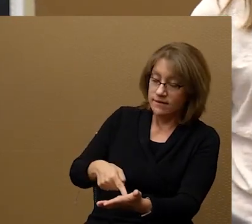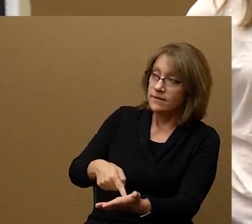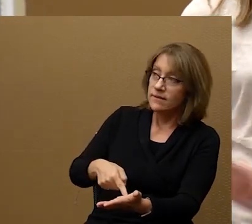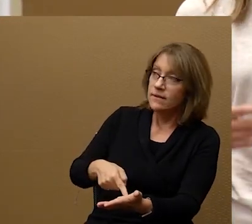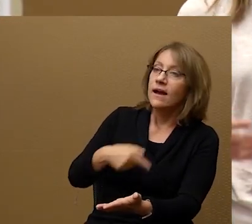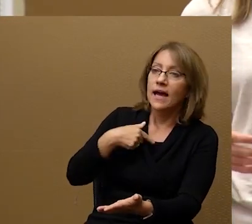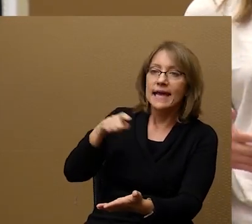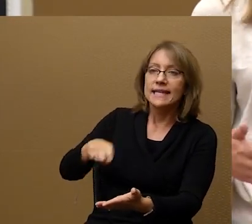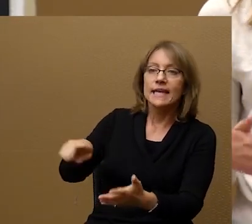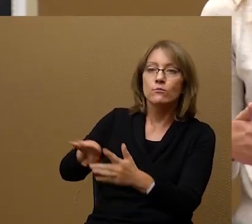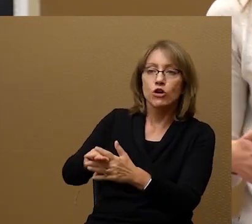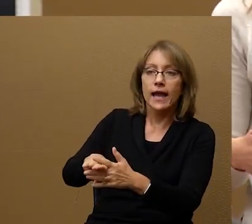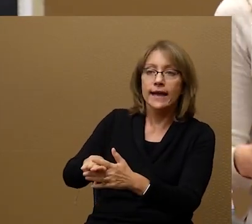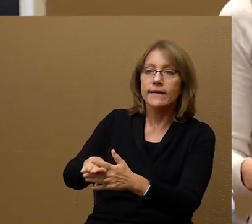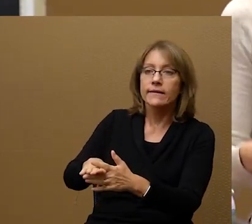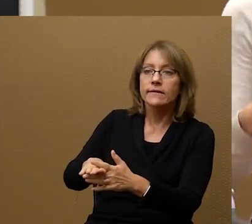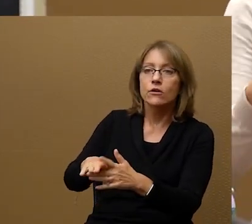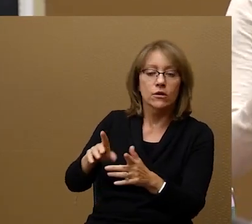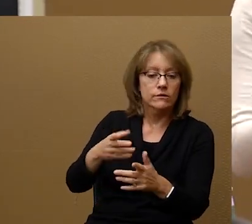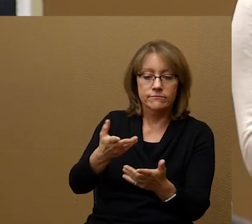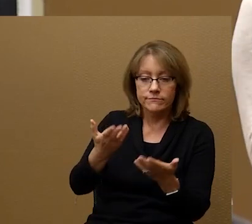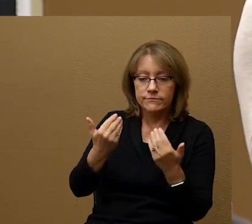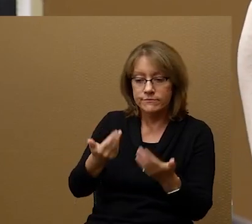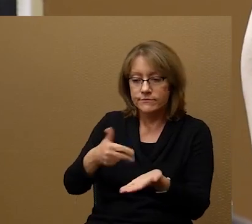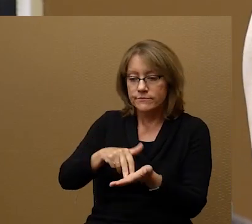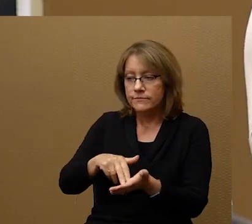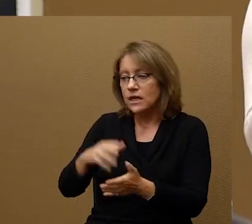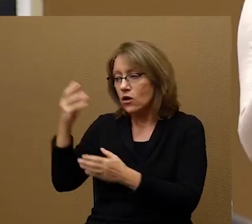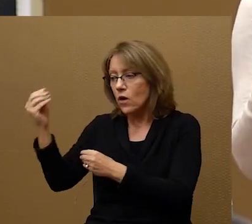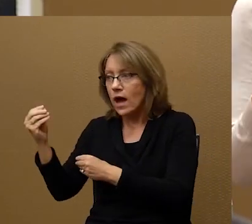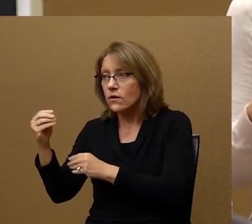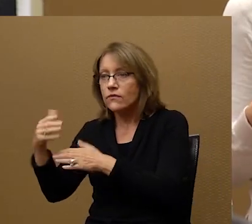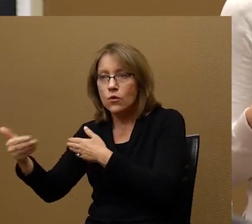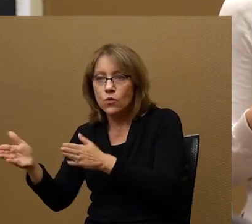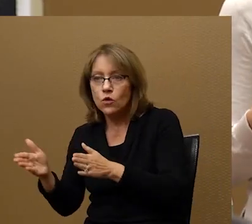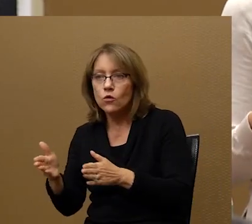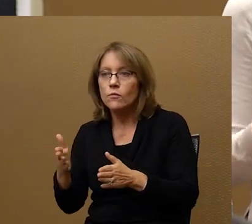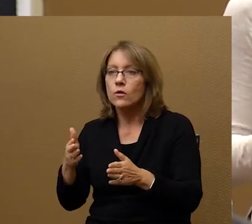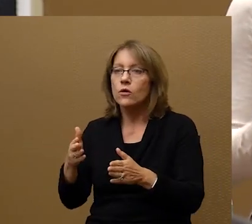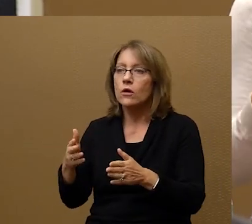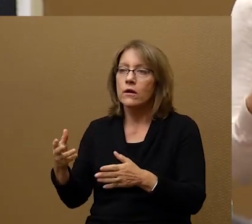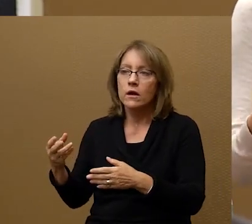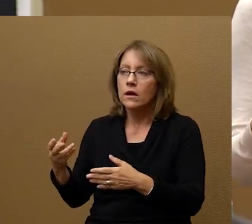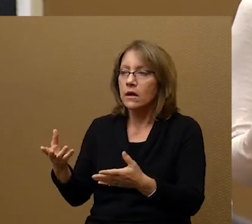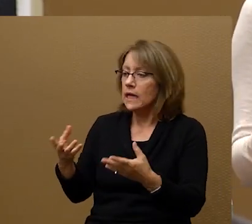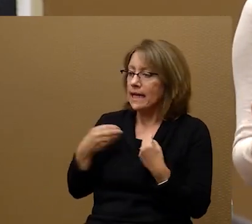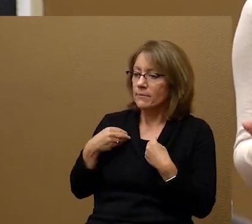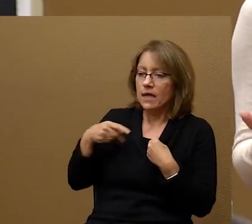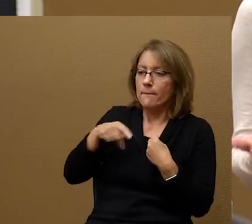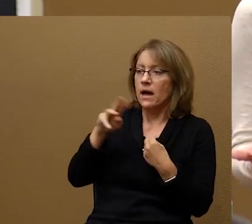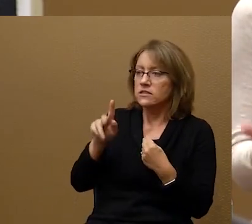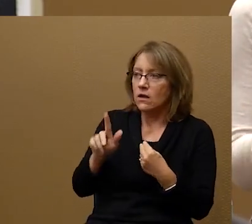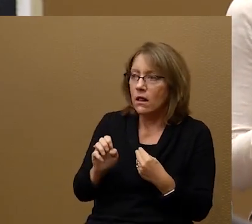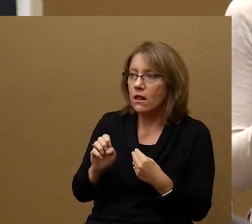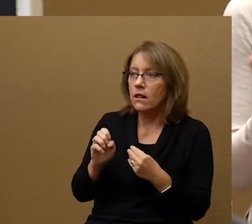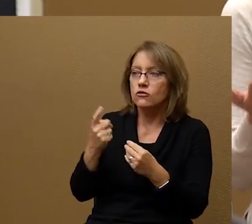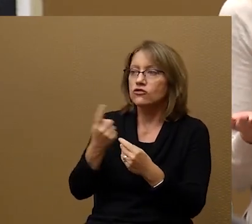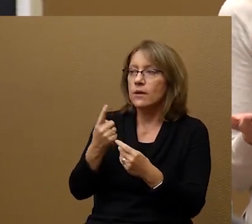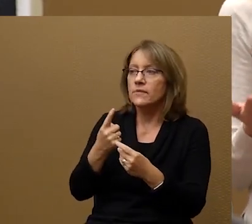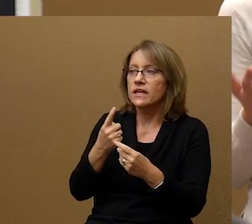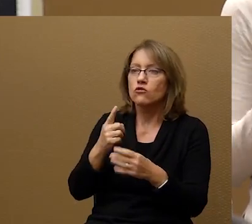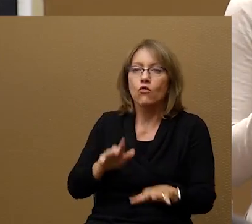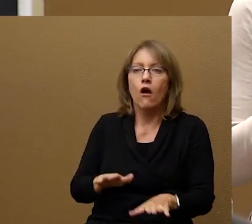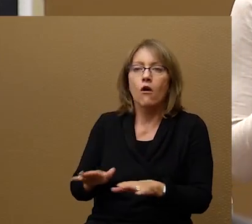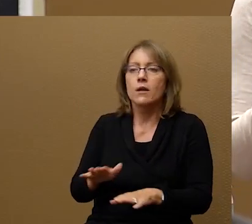or whatever it looks like to that child. I need to do a puzzle, I need to calm down. Instead of screaming